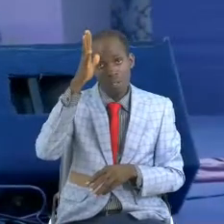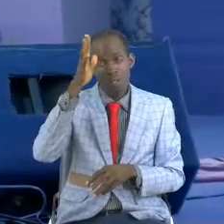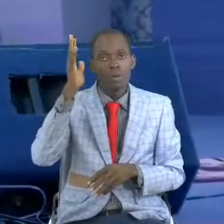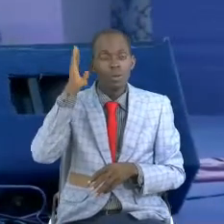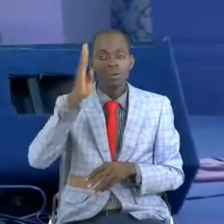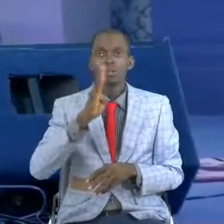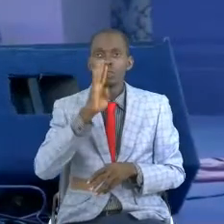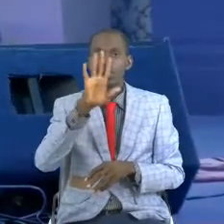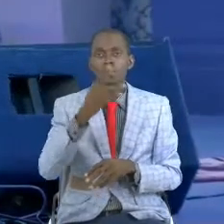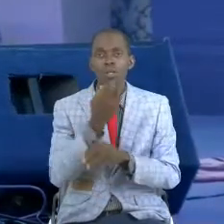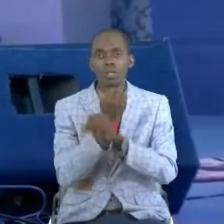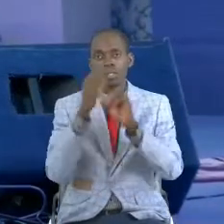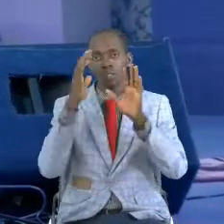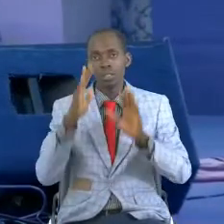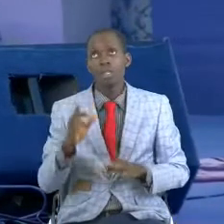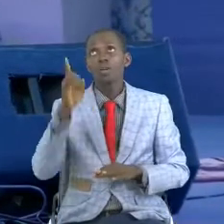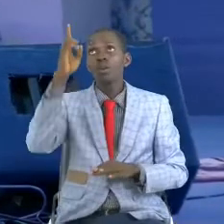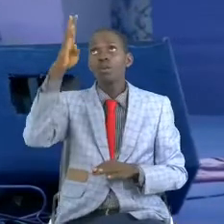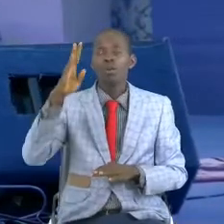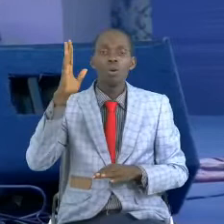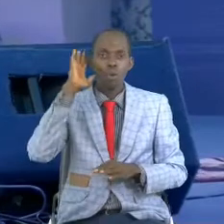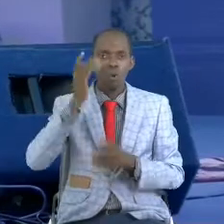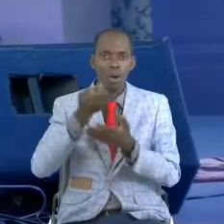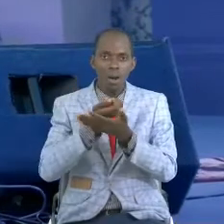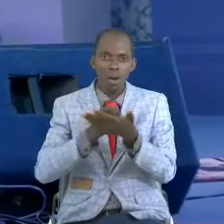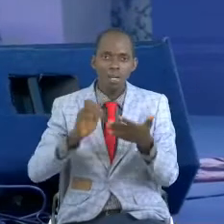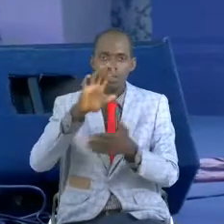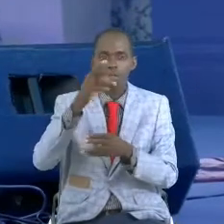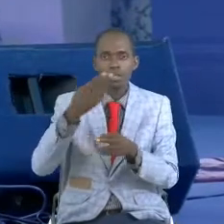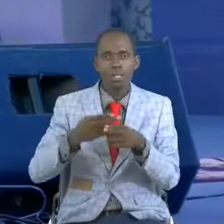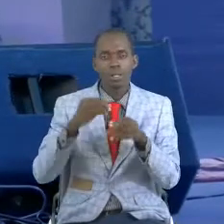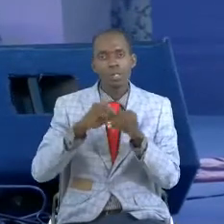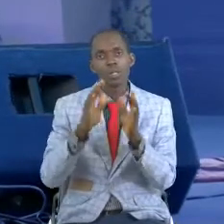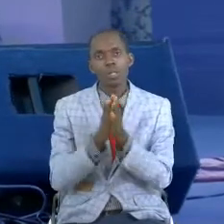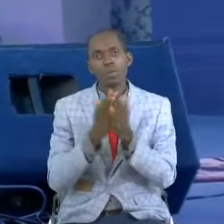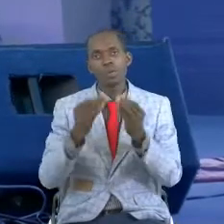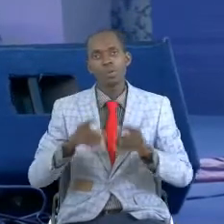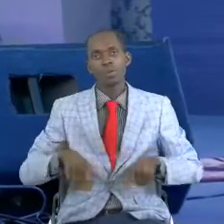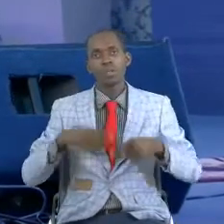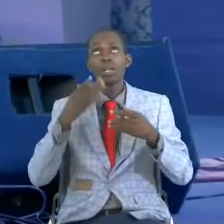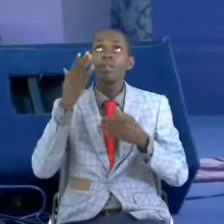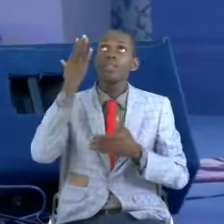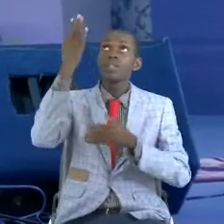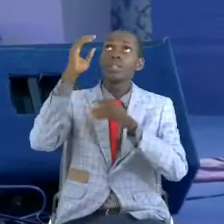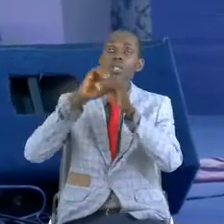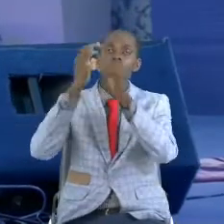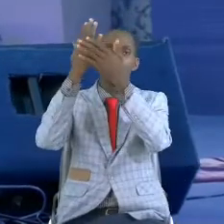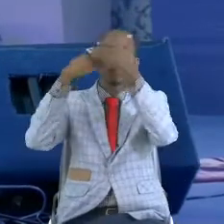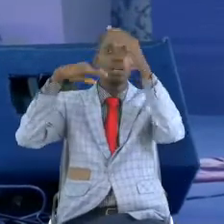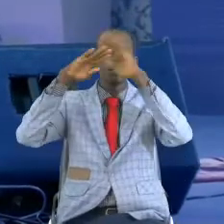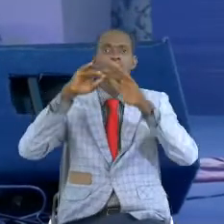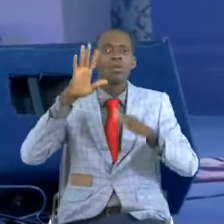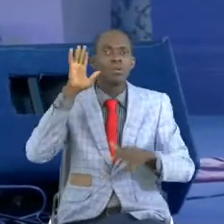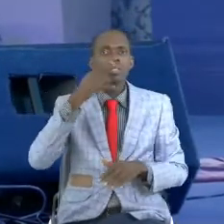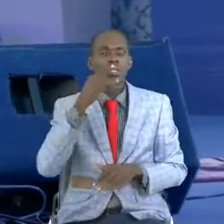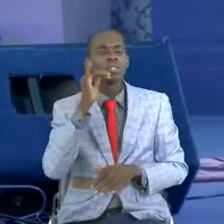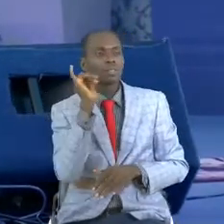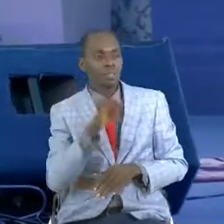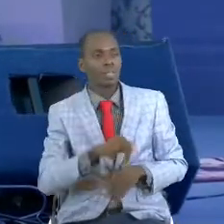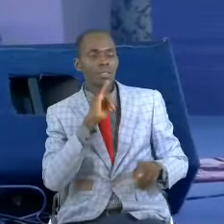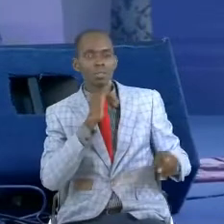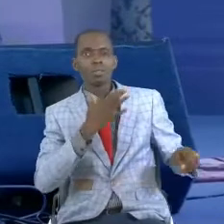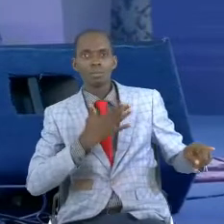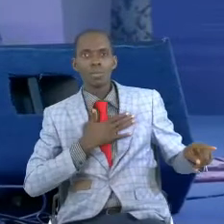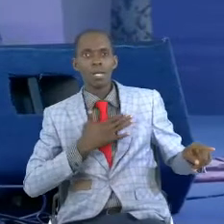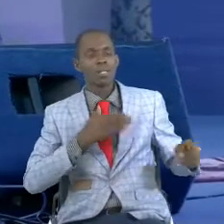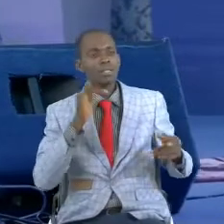And then God will write your name in the book of life in heaven. He'll say, that is mine. That is